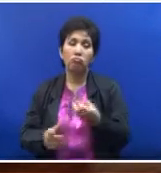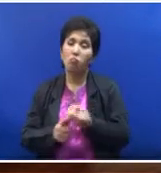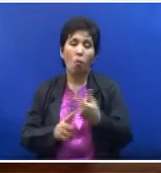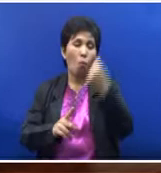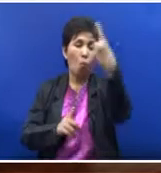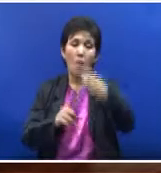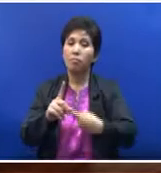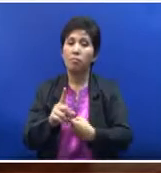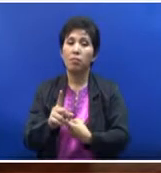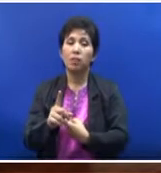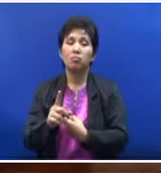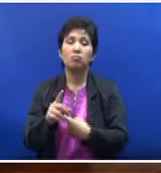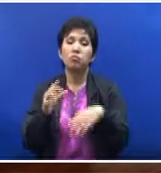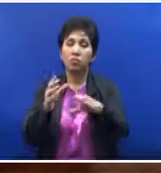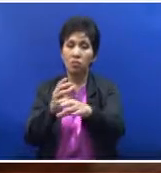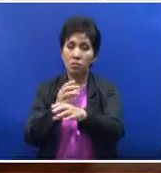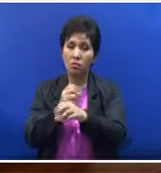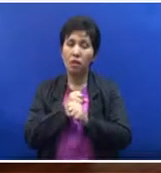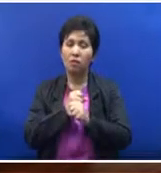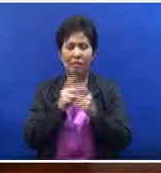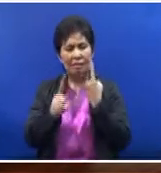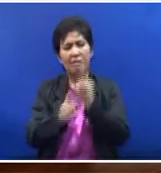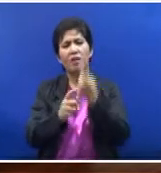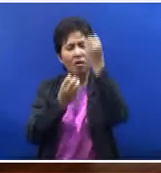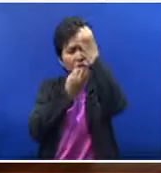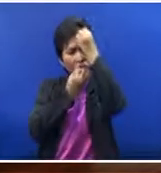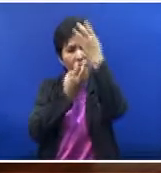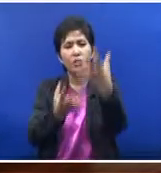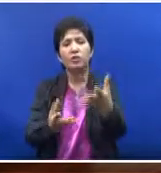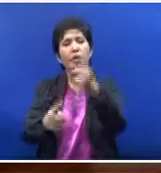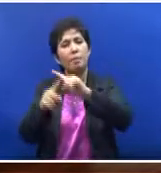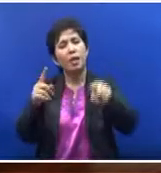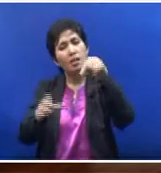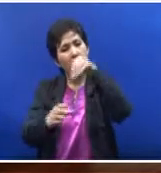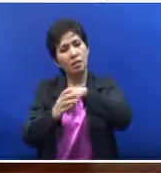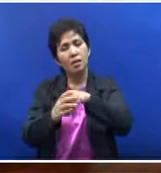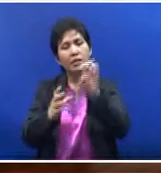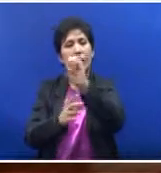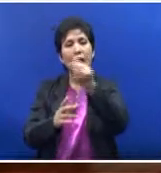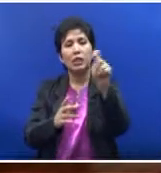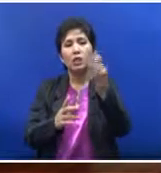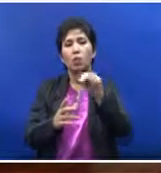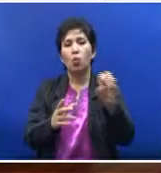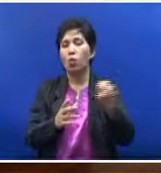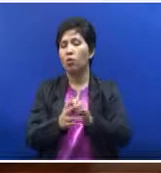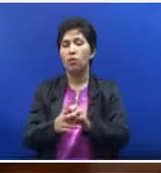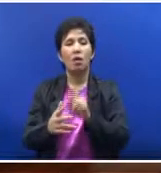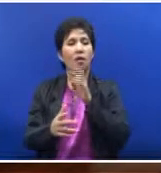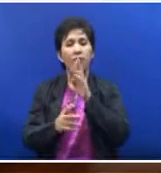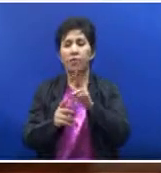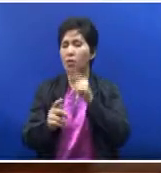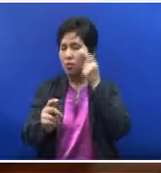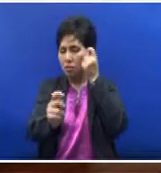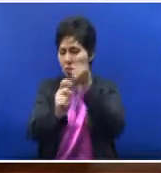they not manage to get the right information, right? So in this ethnographic research, in order to develop knowledge